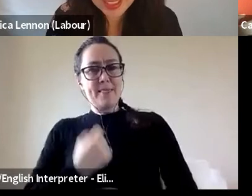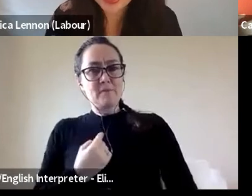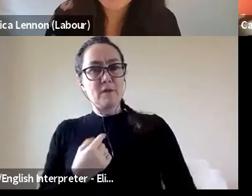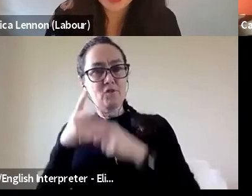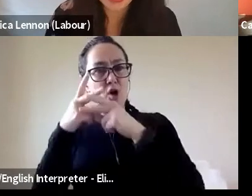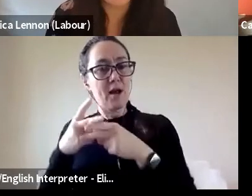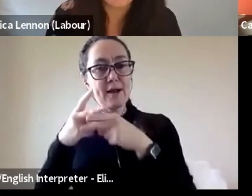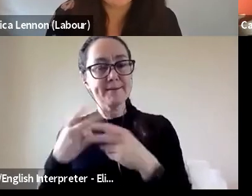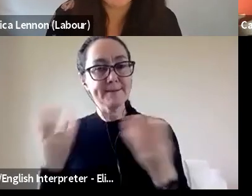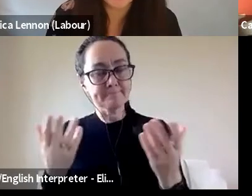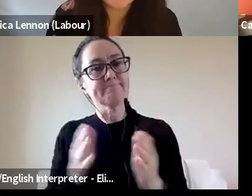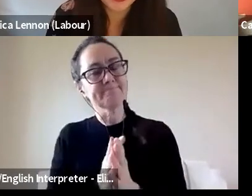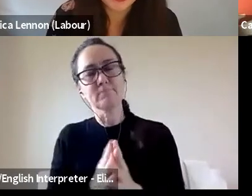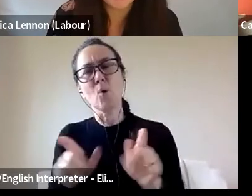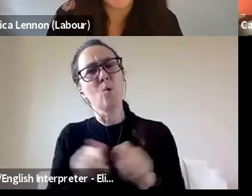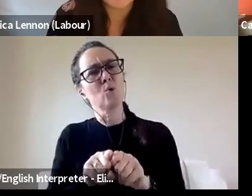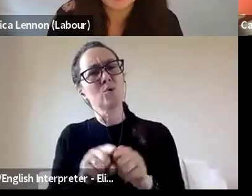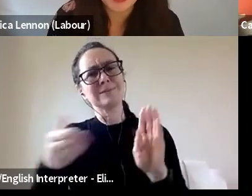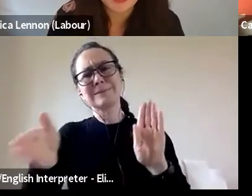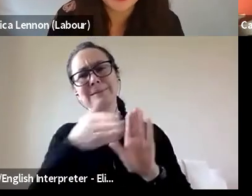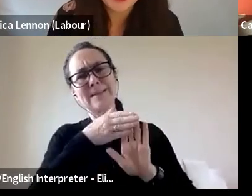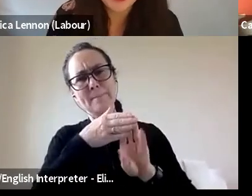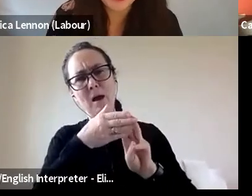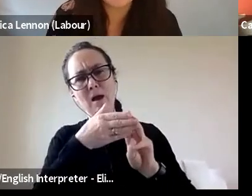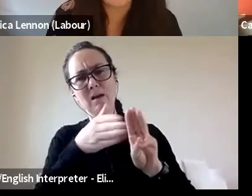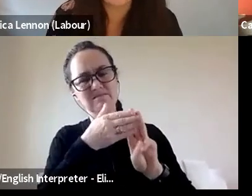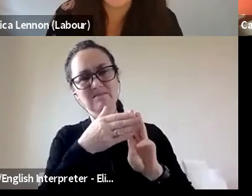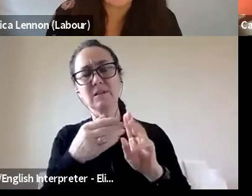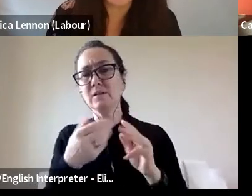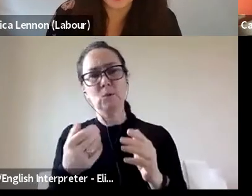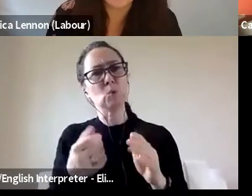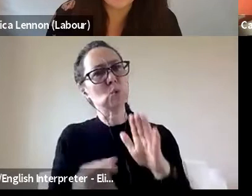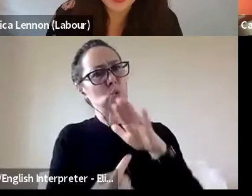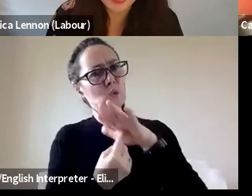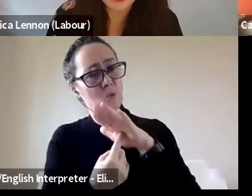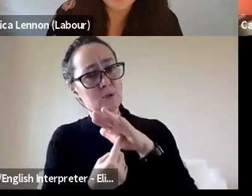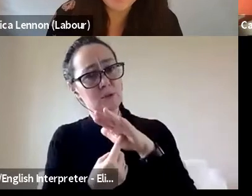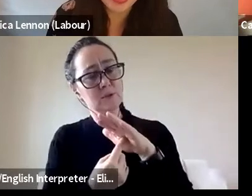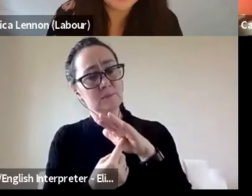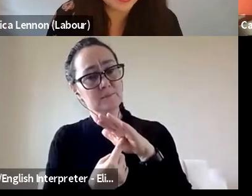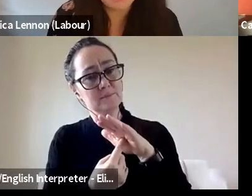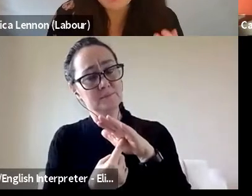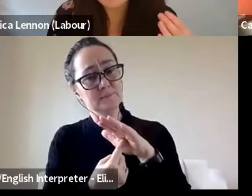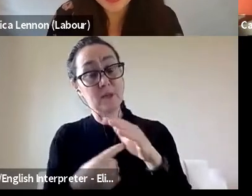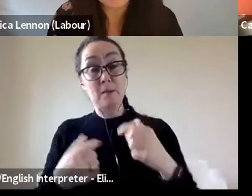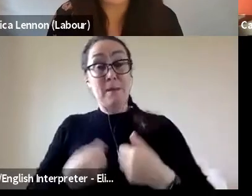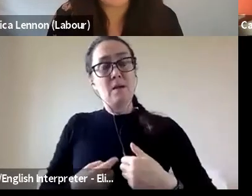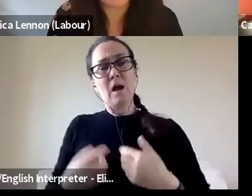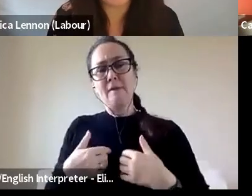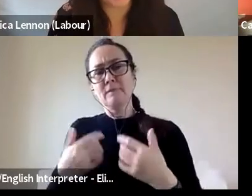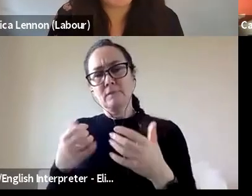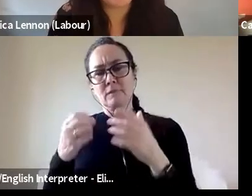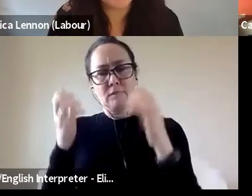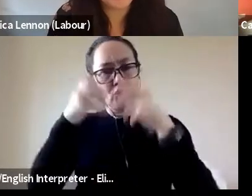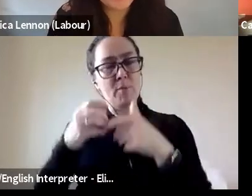issues about stigma are really important. An issue close to my heart is around drug and alcohol harems, and there are tens of